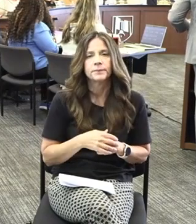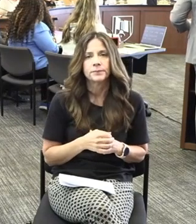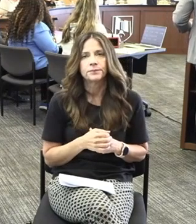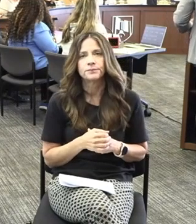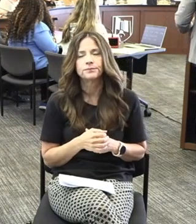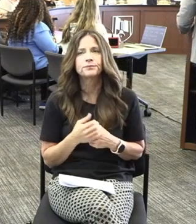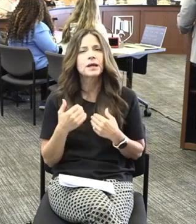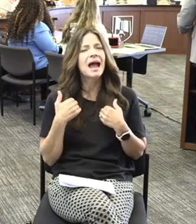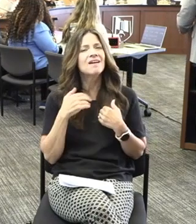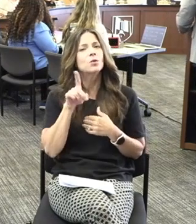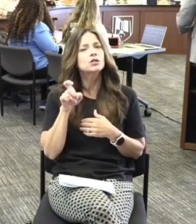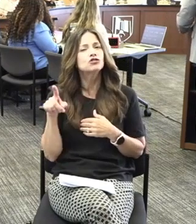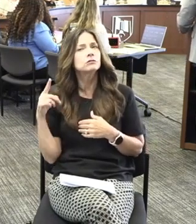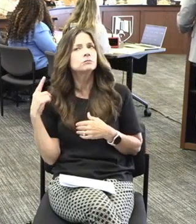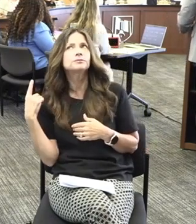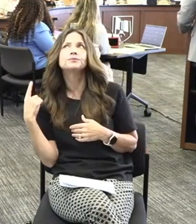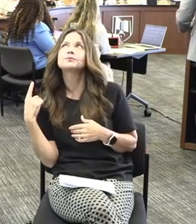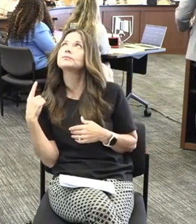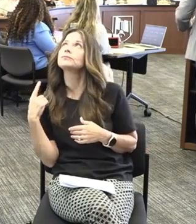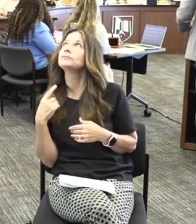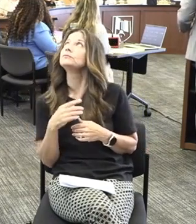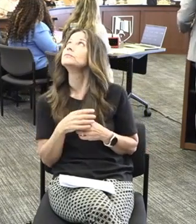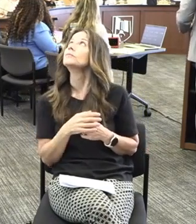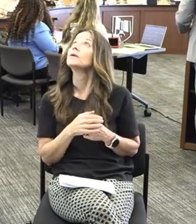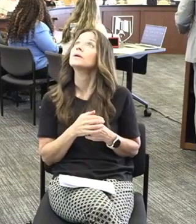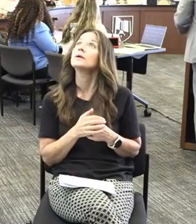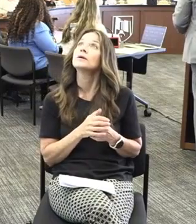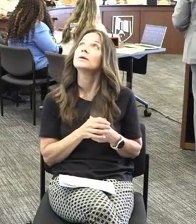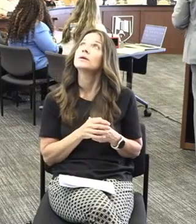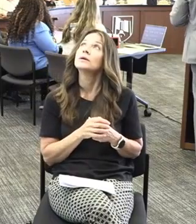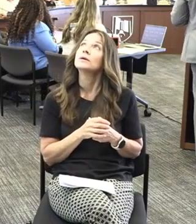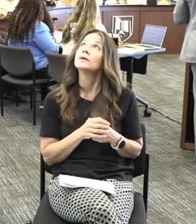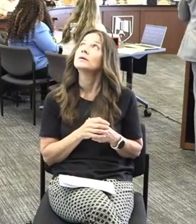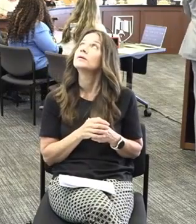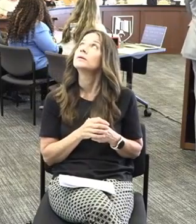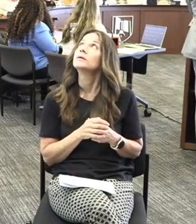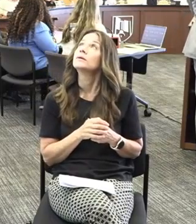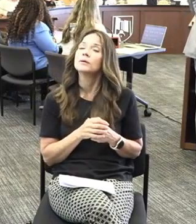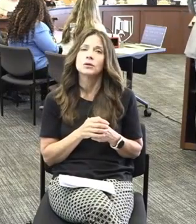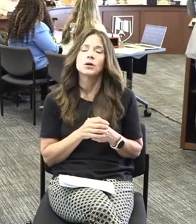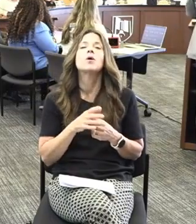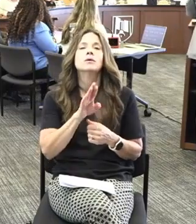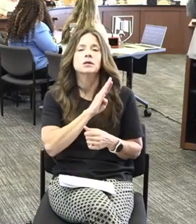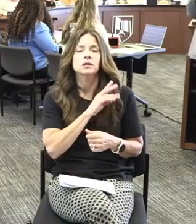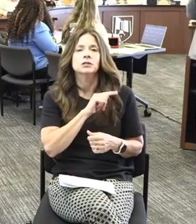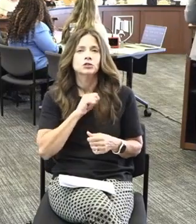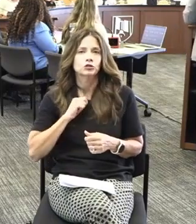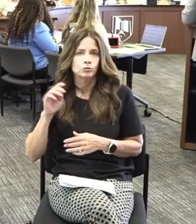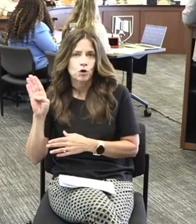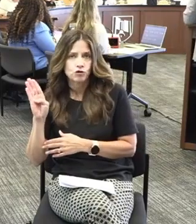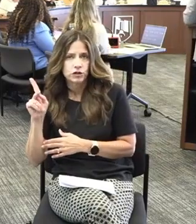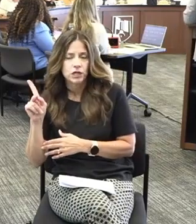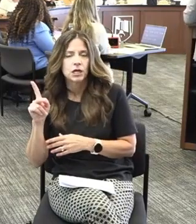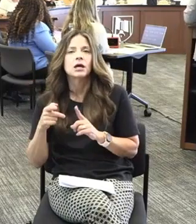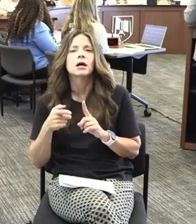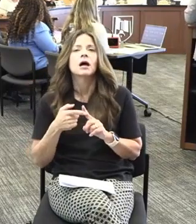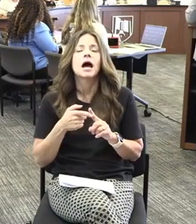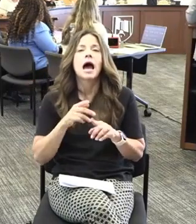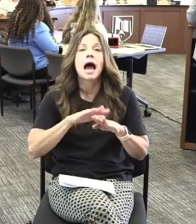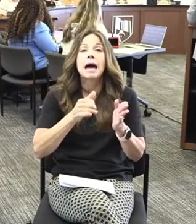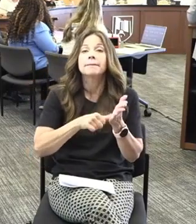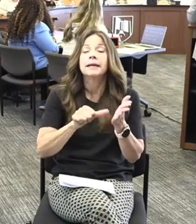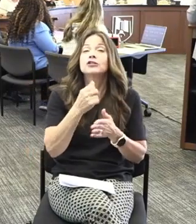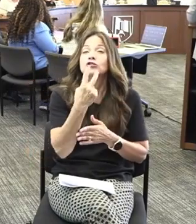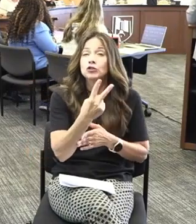Okay. All right. Thank you. Yeah, yeah. I have a couple. When you showed on page 2, the enrollment increase